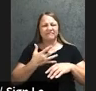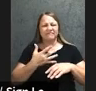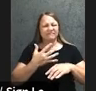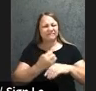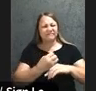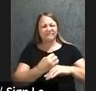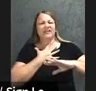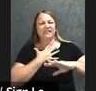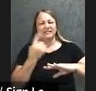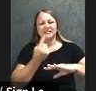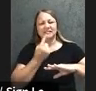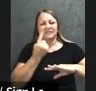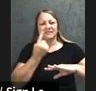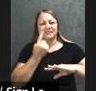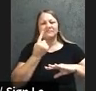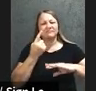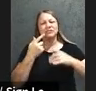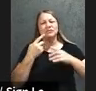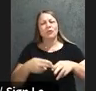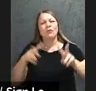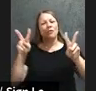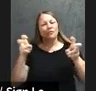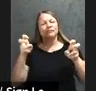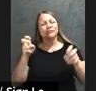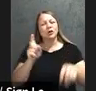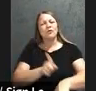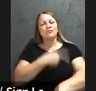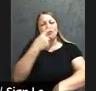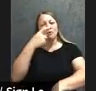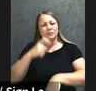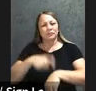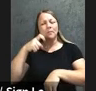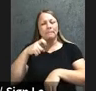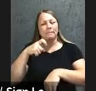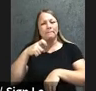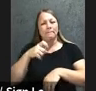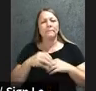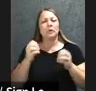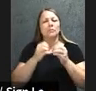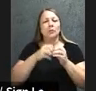on COVID.gov, the link is on this page.